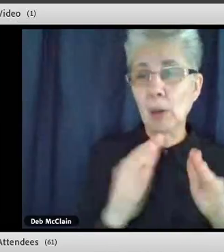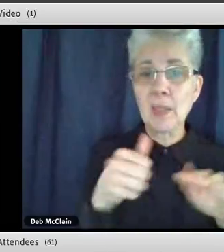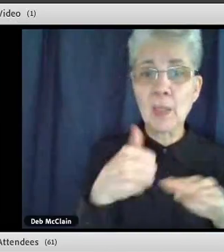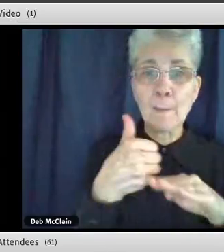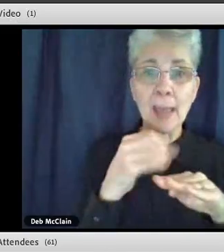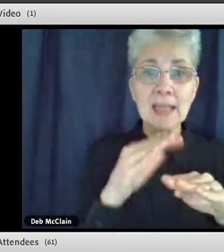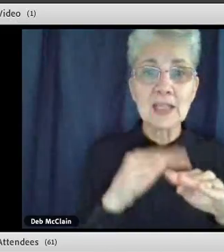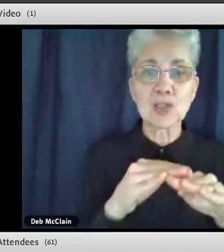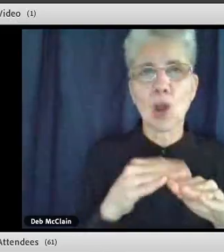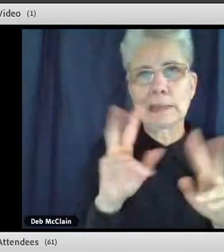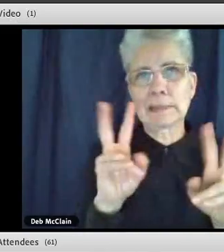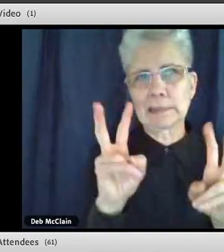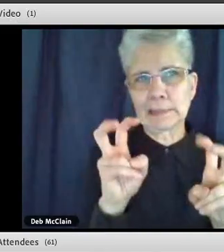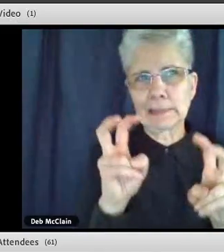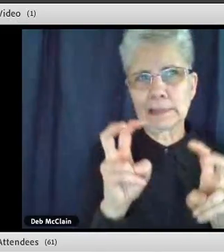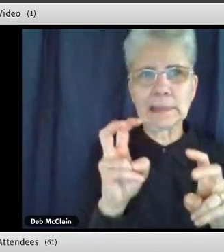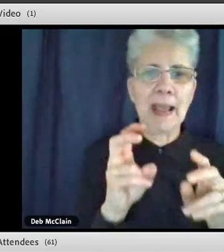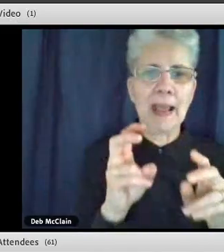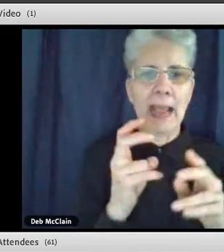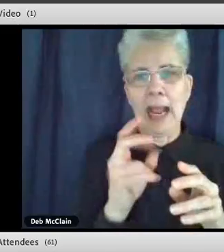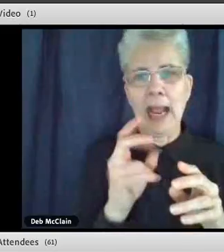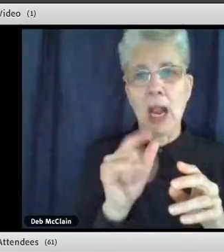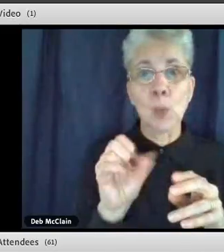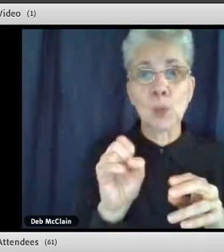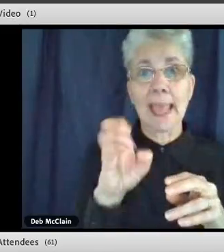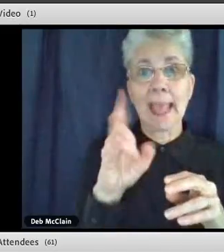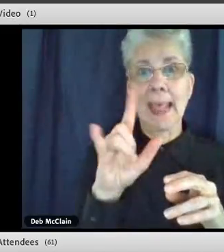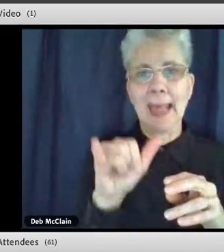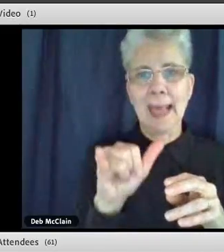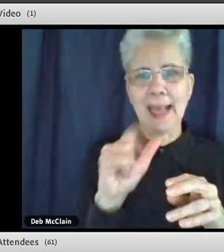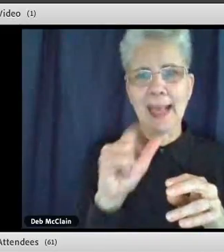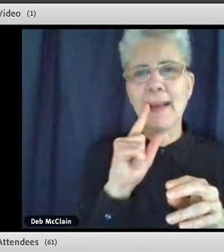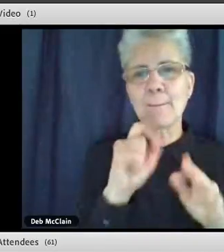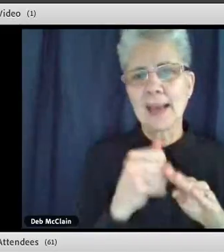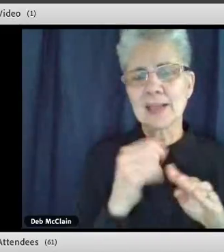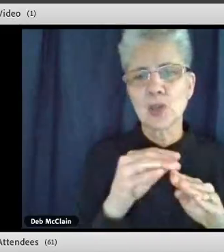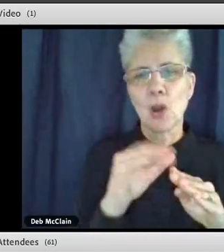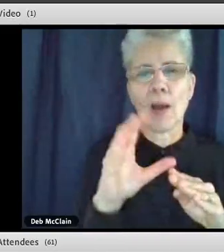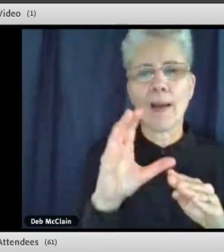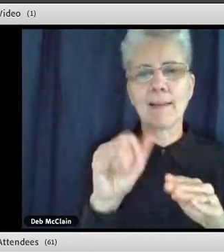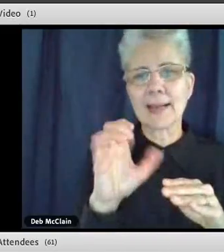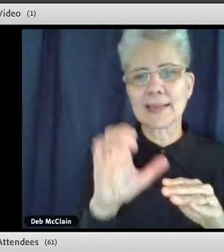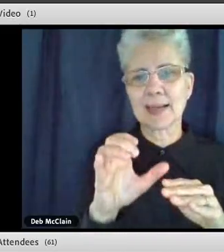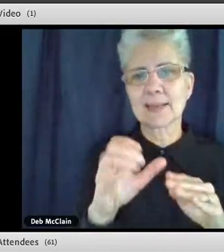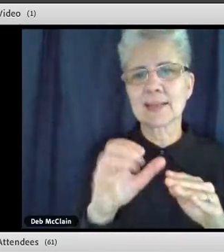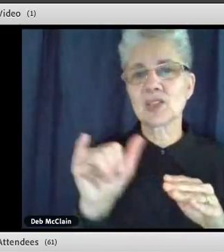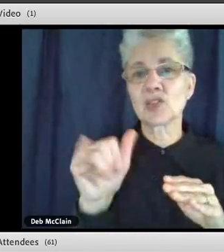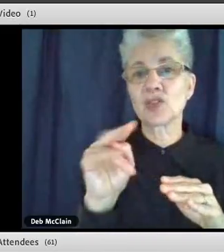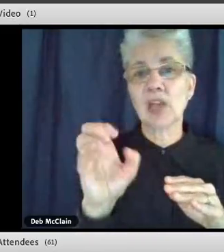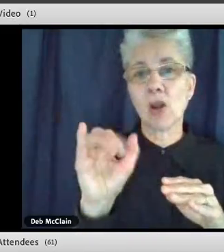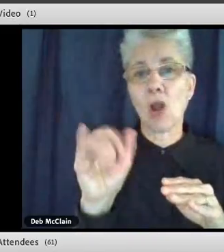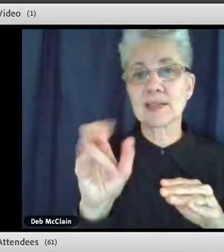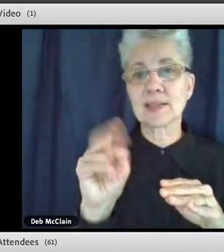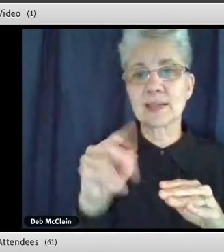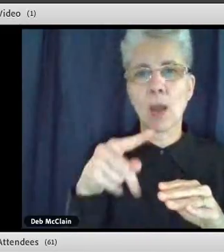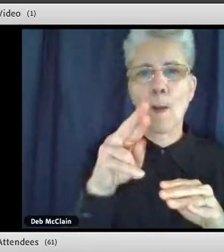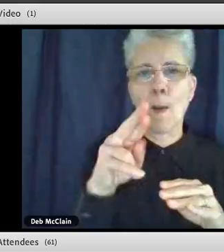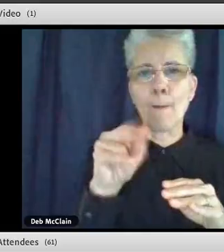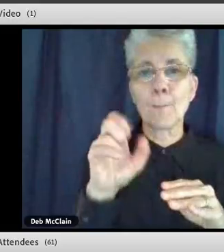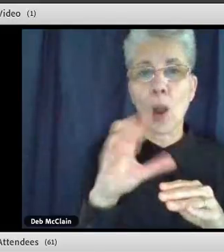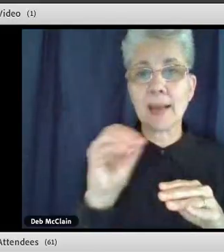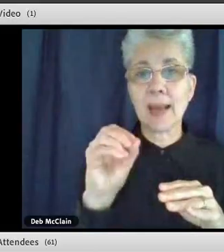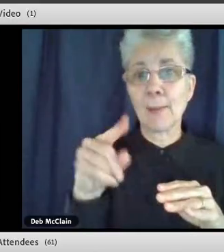loosely based on these classics like Jane Austen's Pride and Prejudice, where they have on one